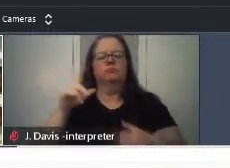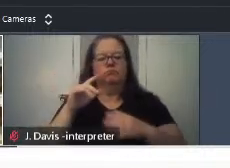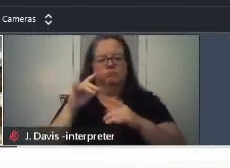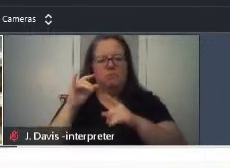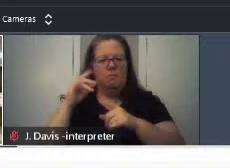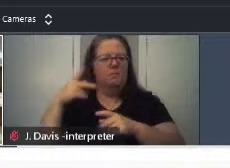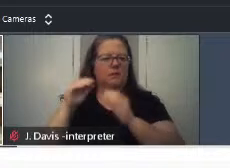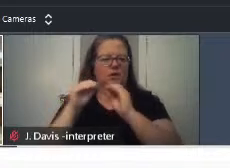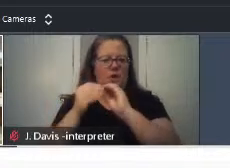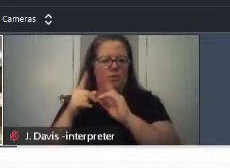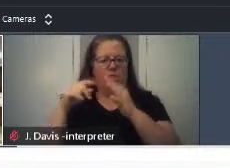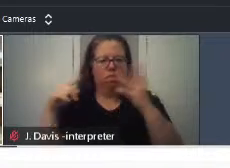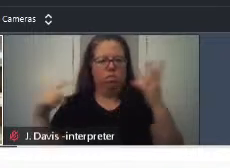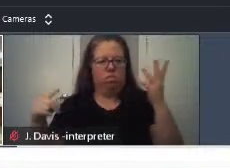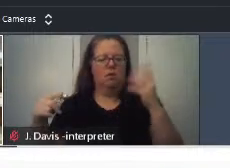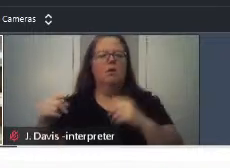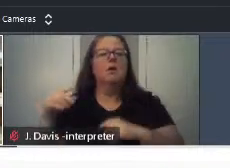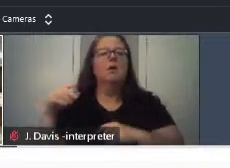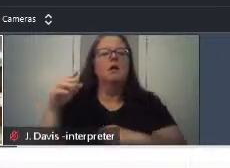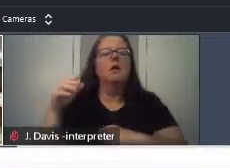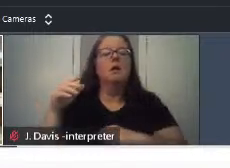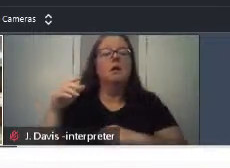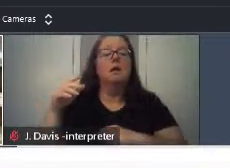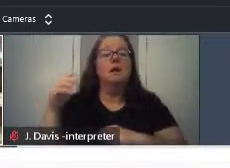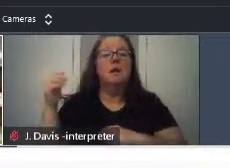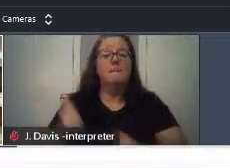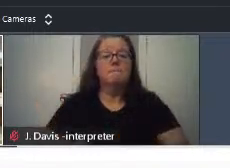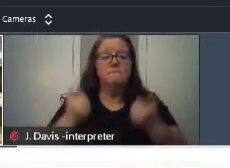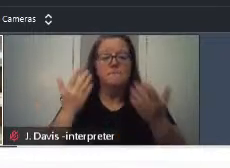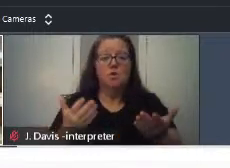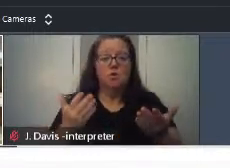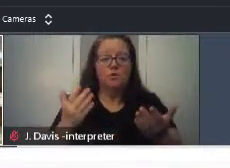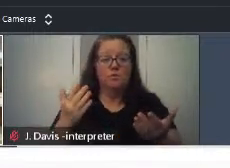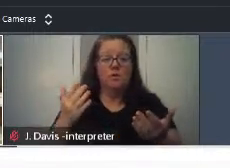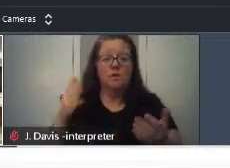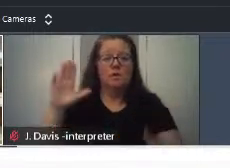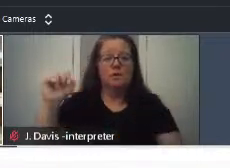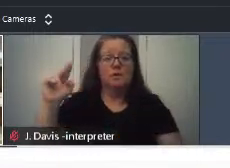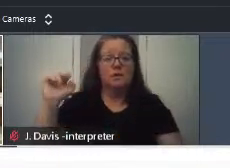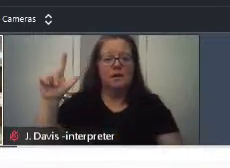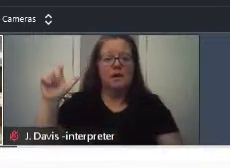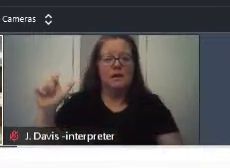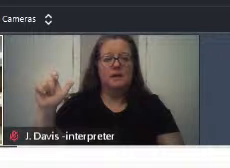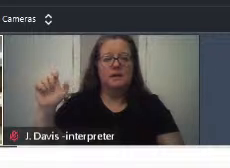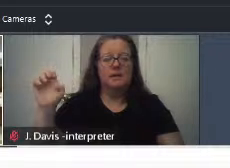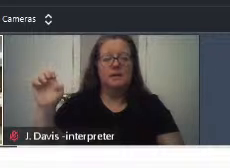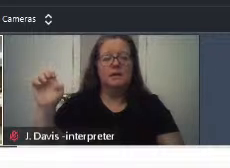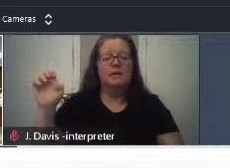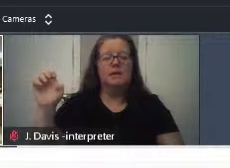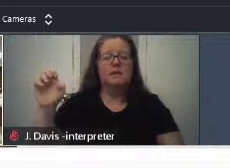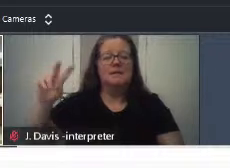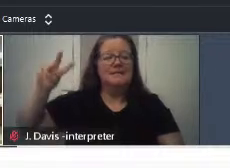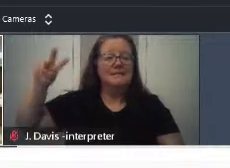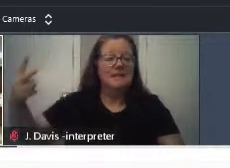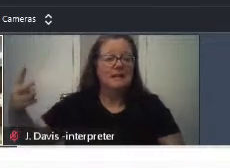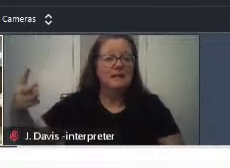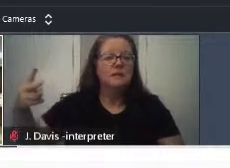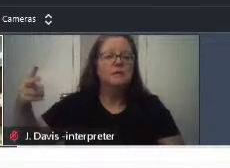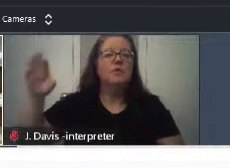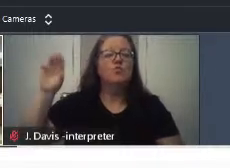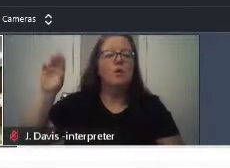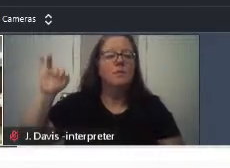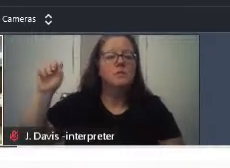020089000027, District 7, to be district sponsored by the administration. Can I get a move by Canale, seconded by, I have no idea, counseled